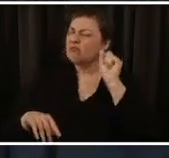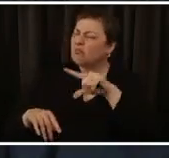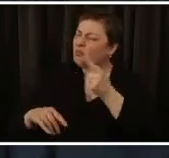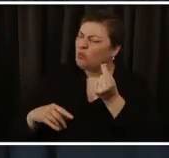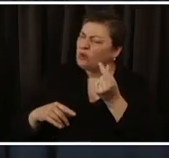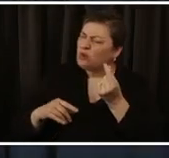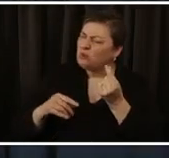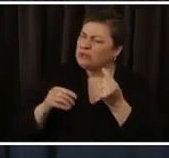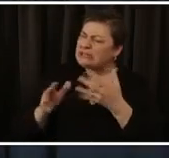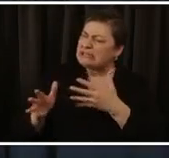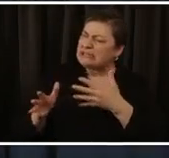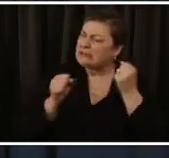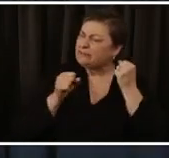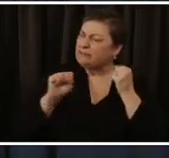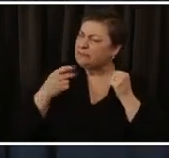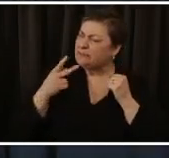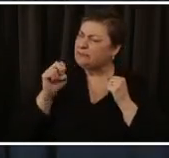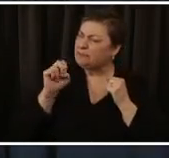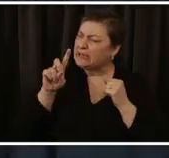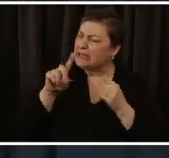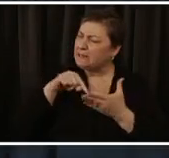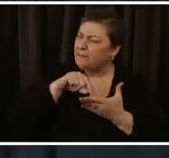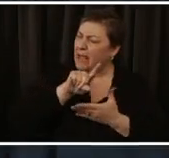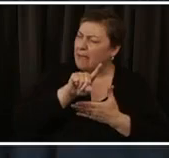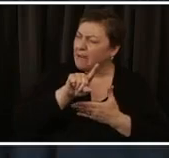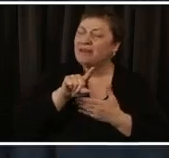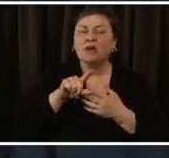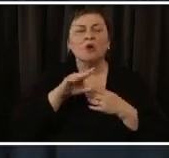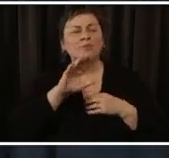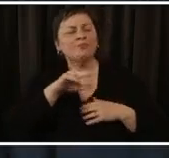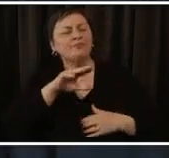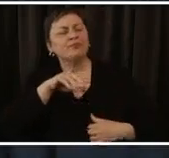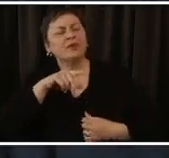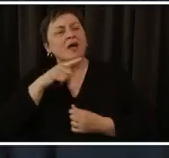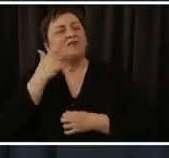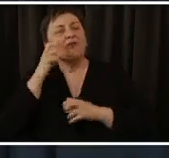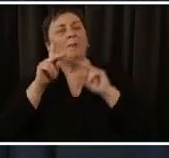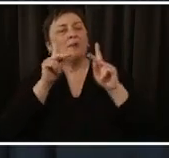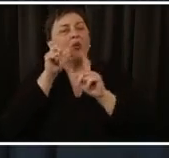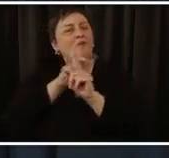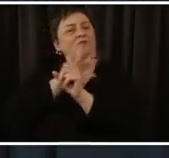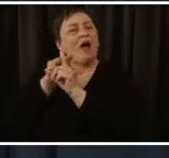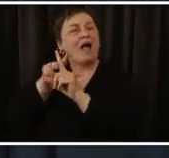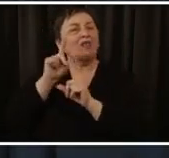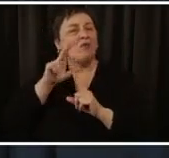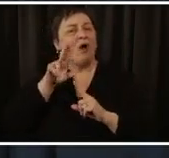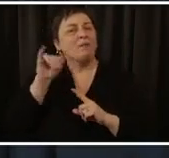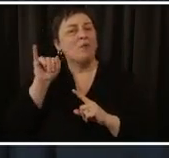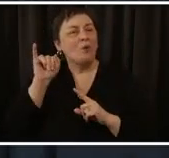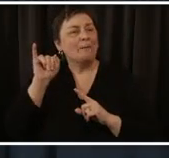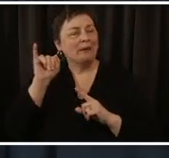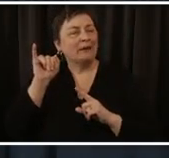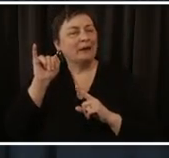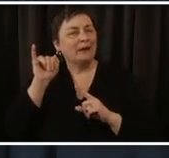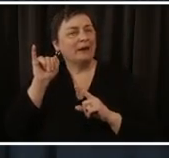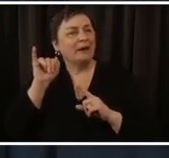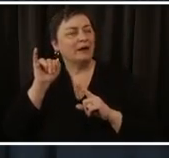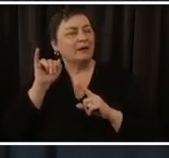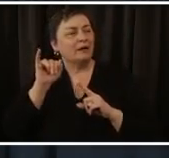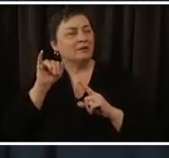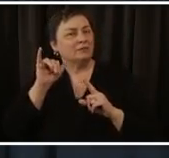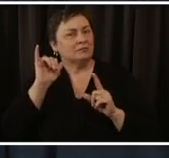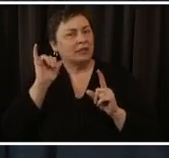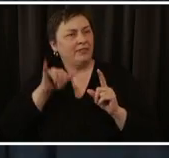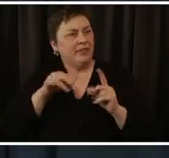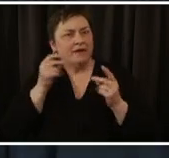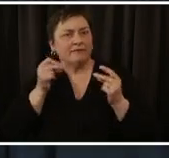those payments out the door to people very quickly, as you noted in a prior press conference, did waive some of the rules. And you were referring to the